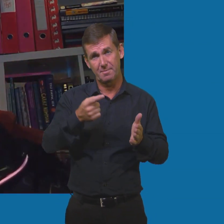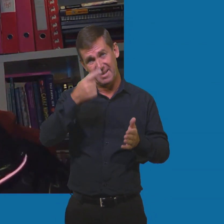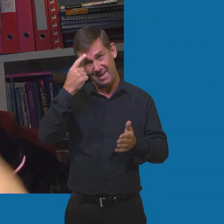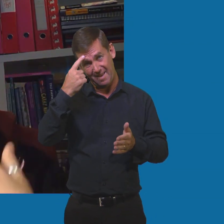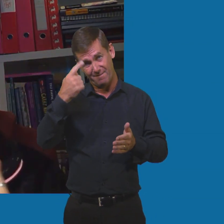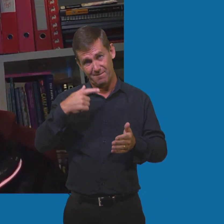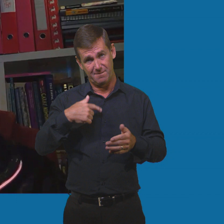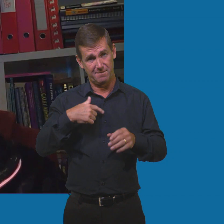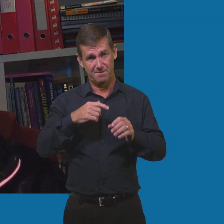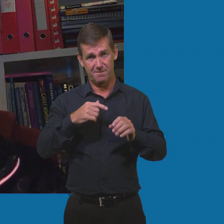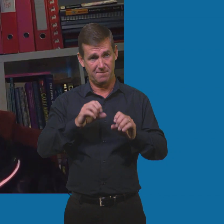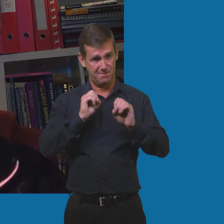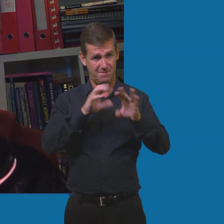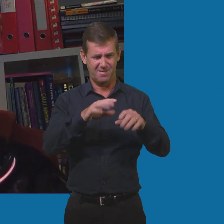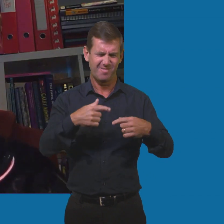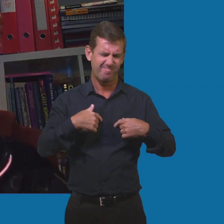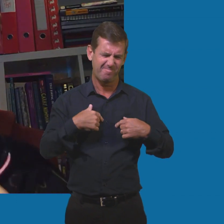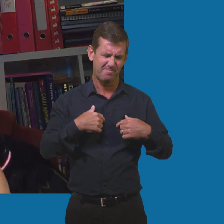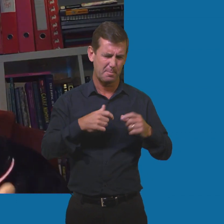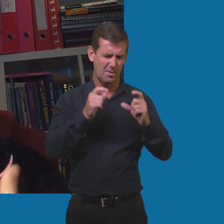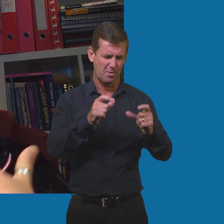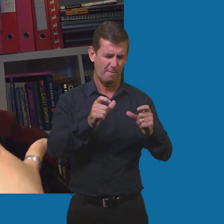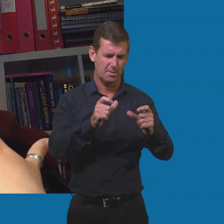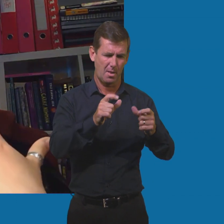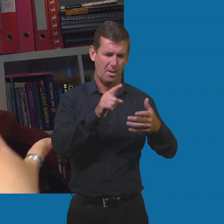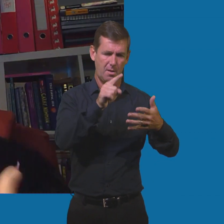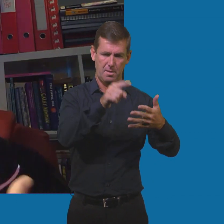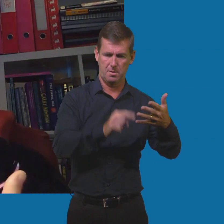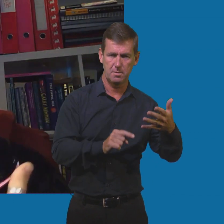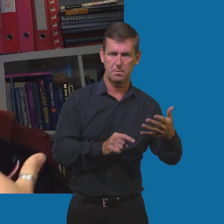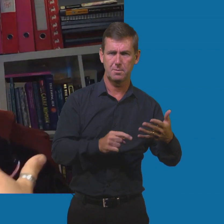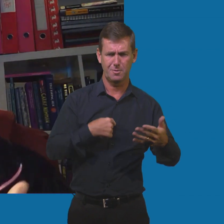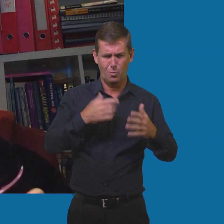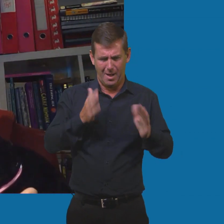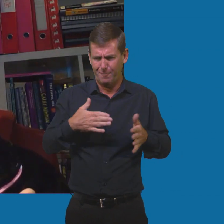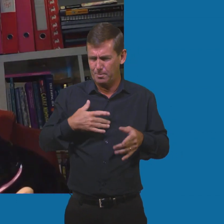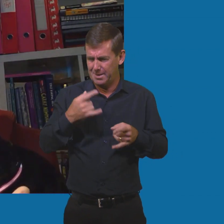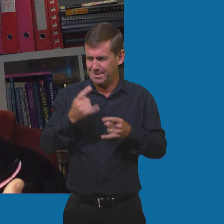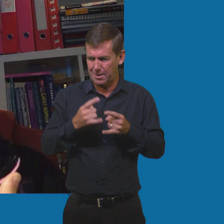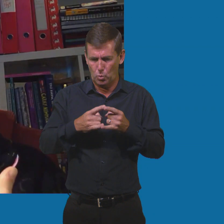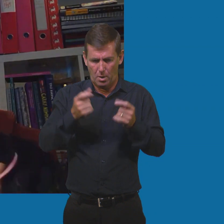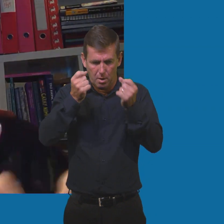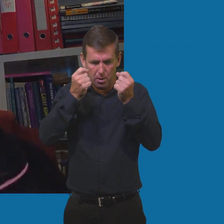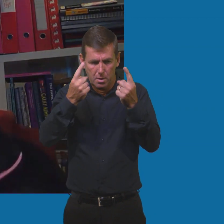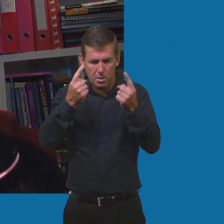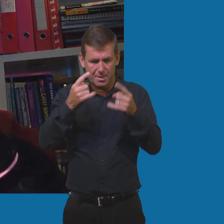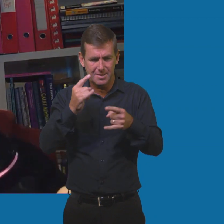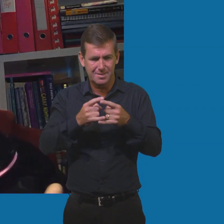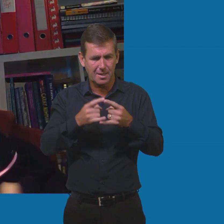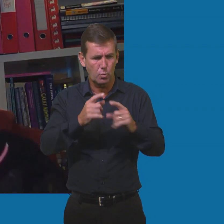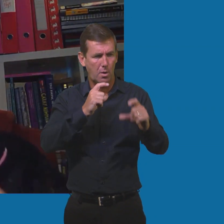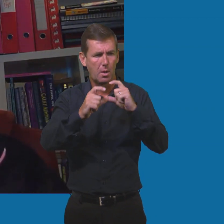comfortable doing this, if you don't have that relationship and sexual literacy and fluency, whether or not